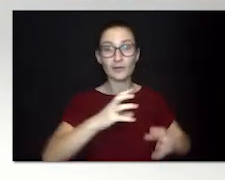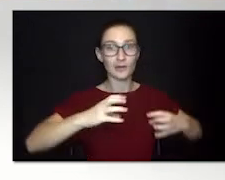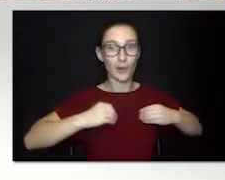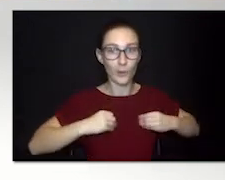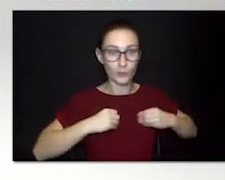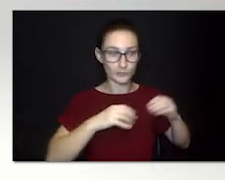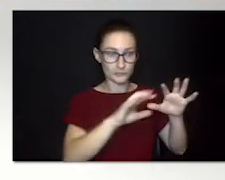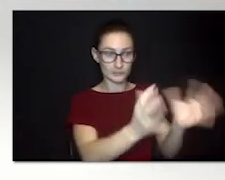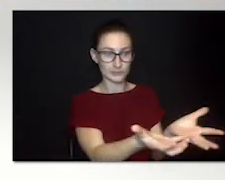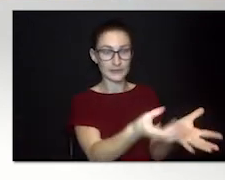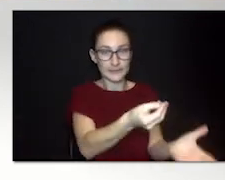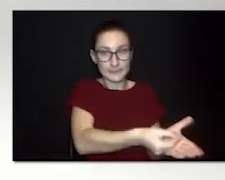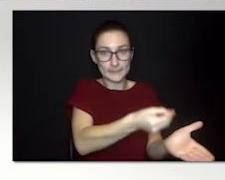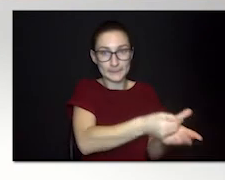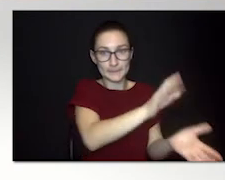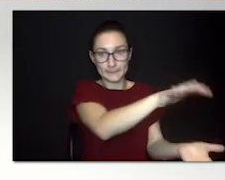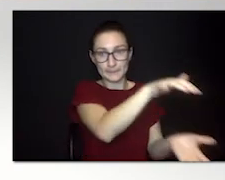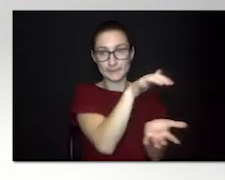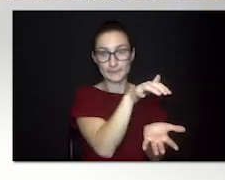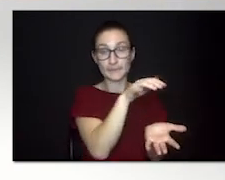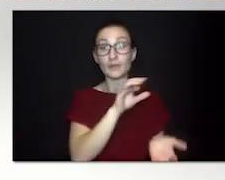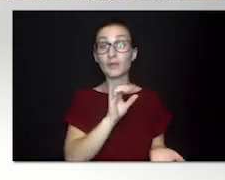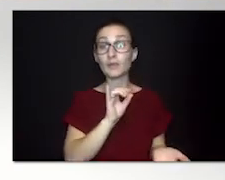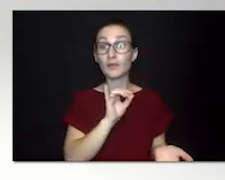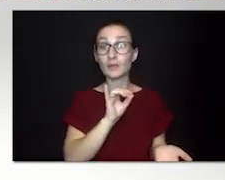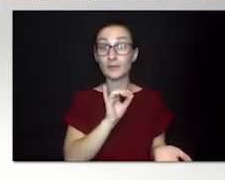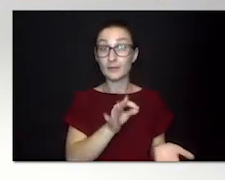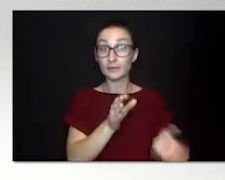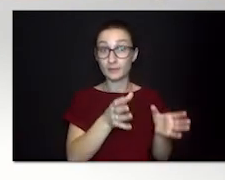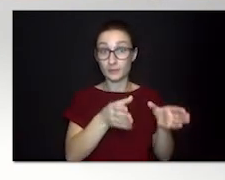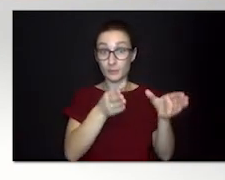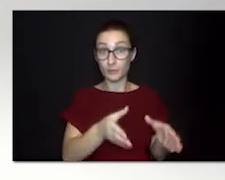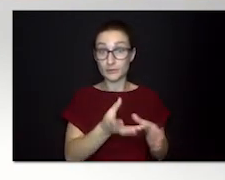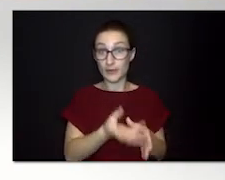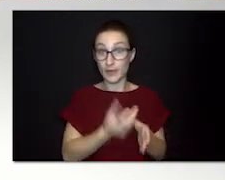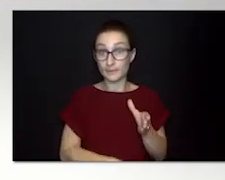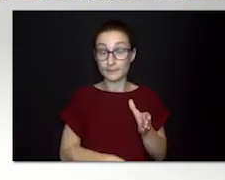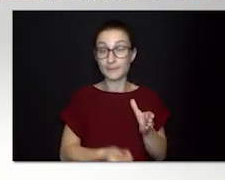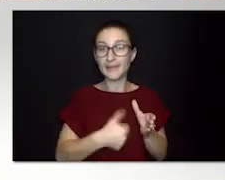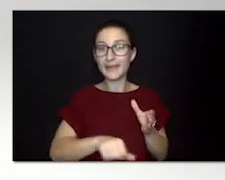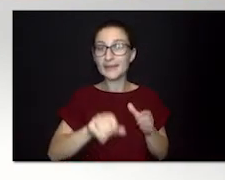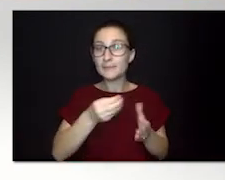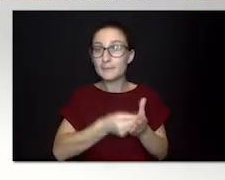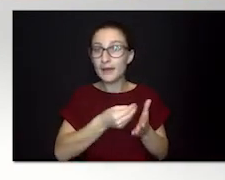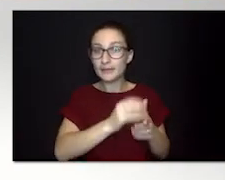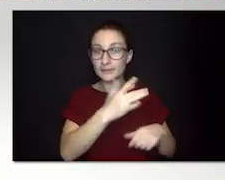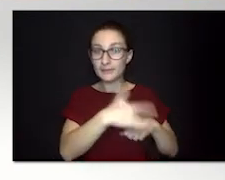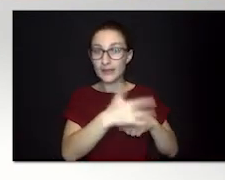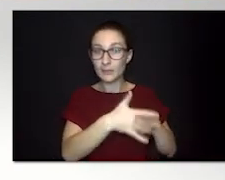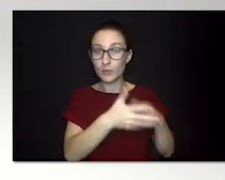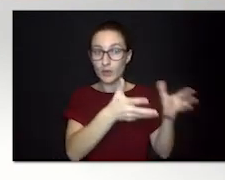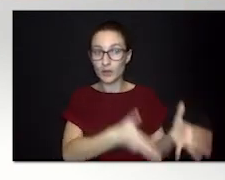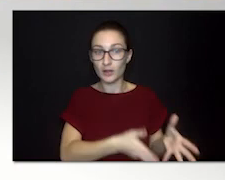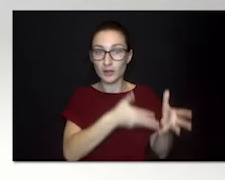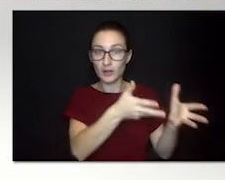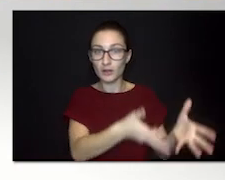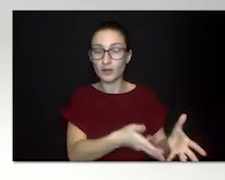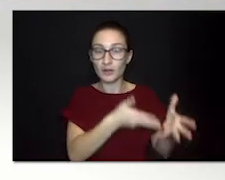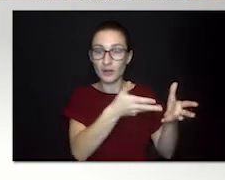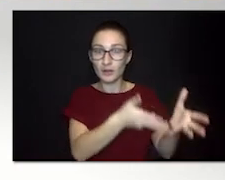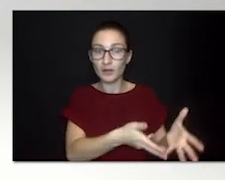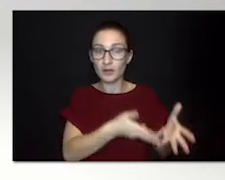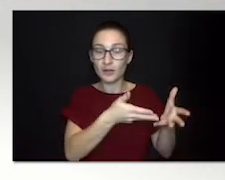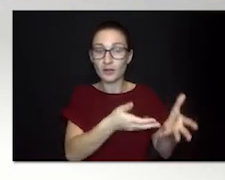who owns those assets, when they pass away, if there are any funds left in the trust and there was